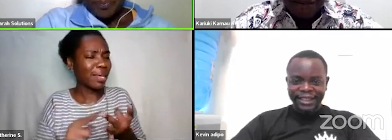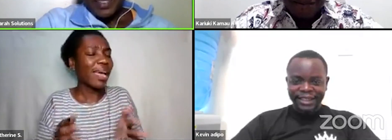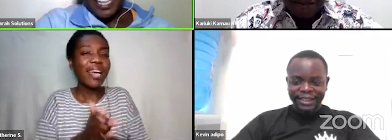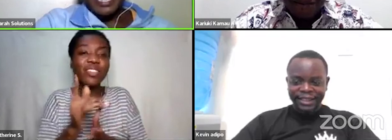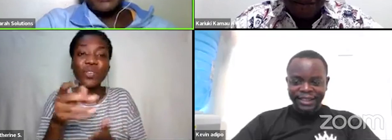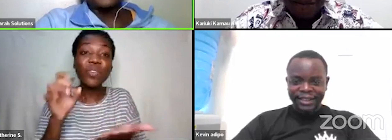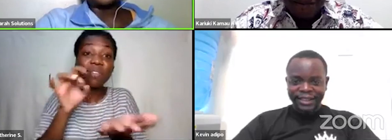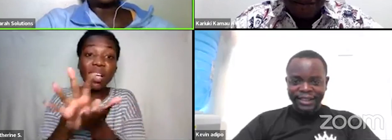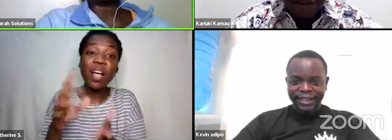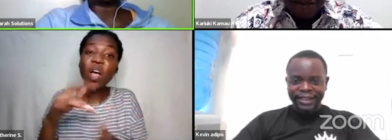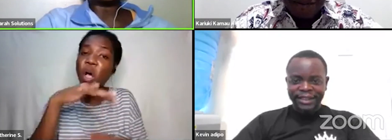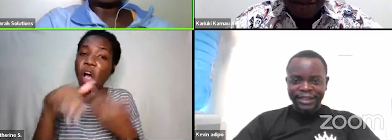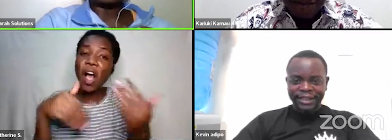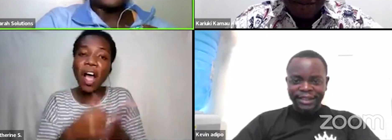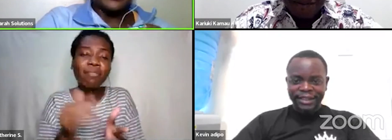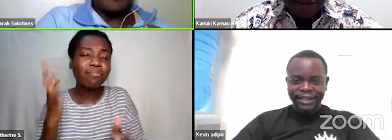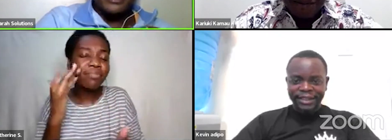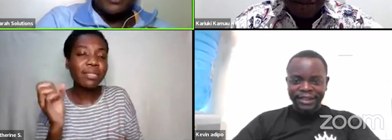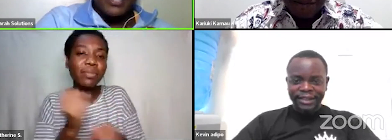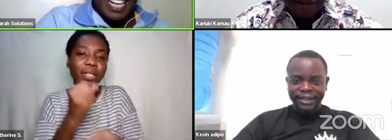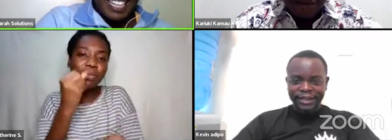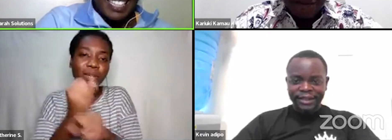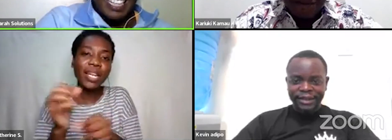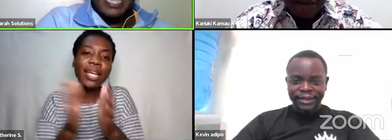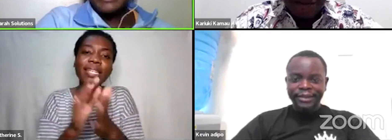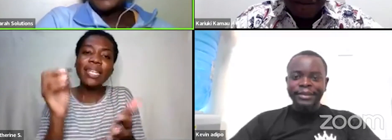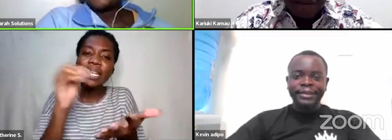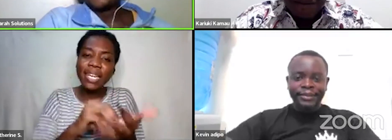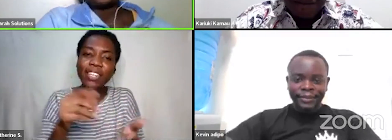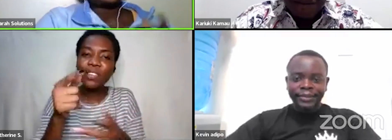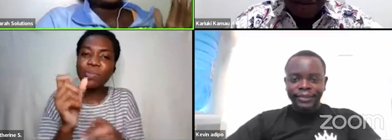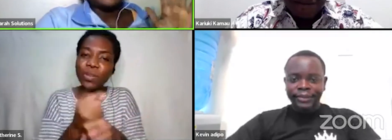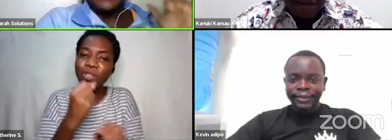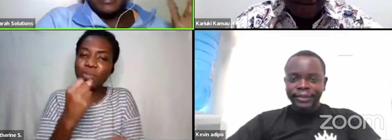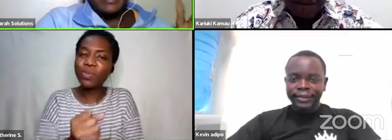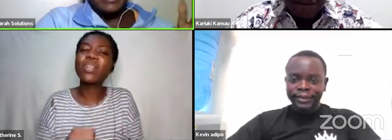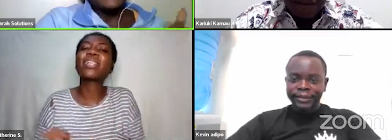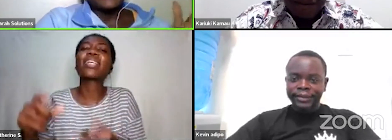every day. And then you cannot also afford the best of talent. And then